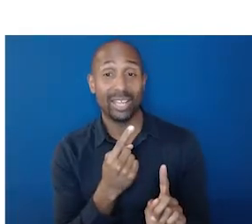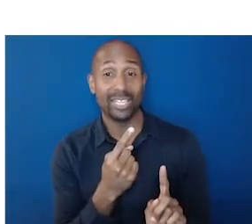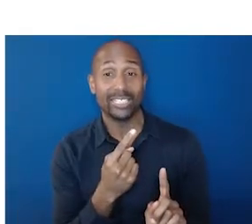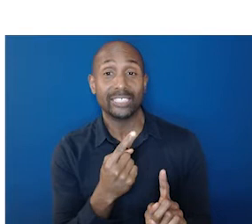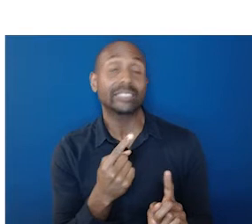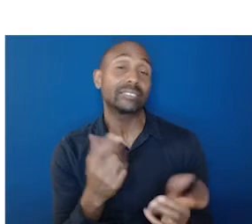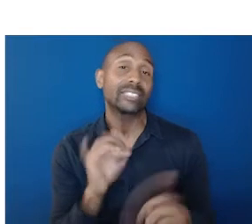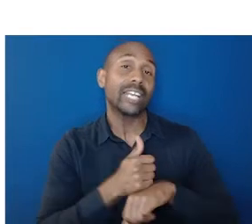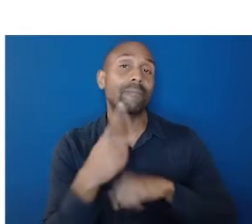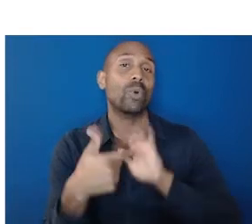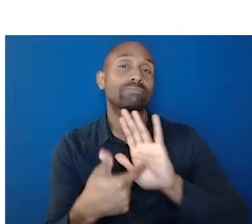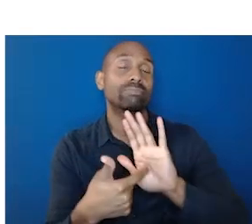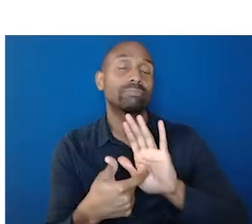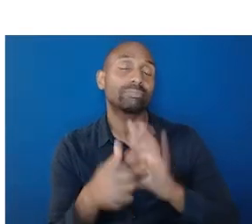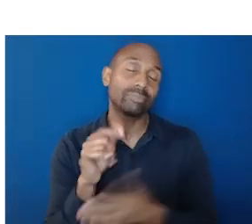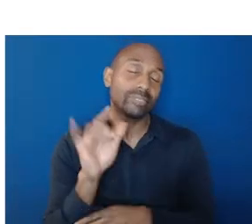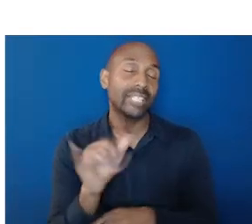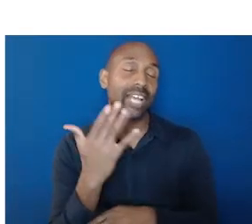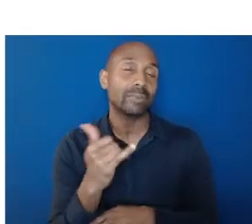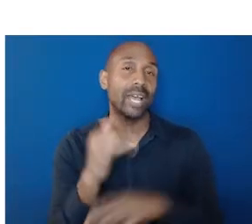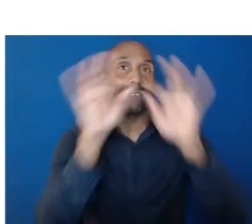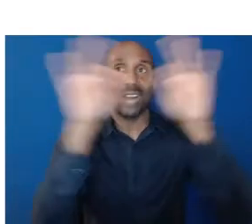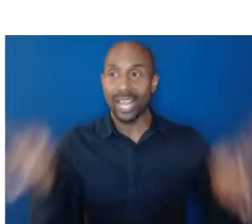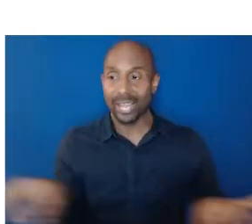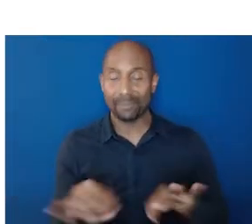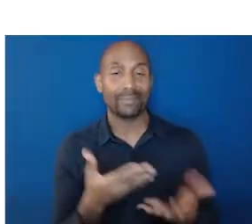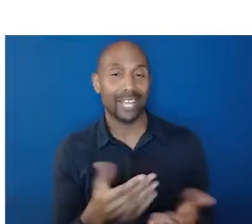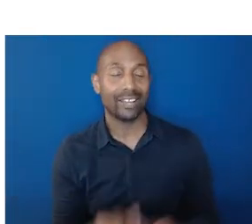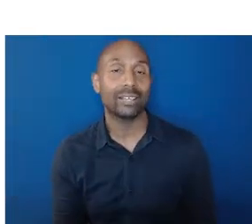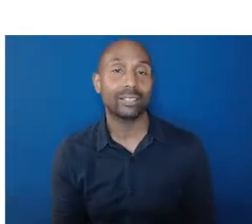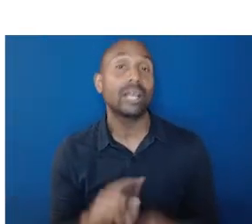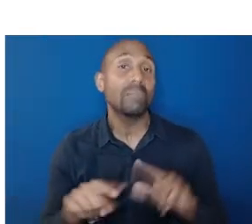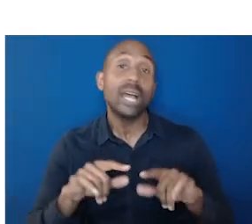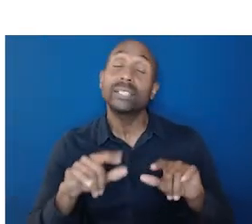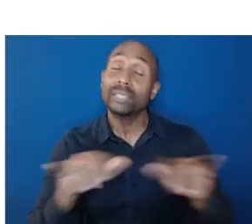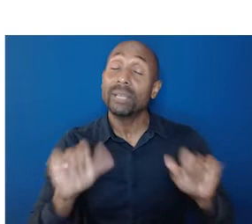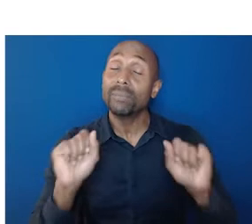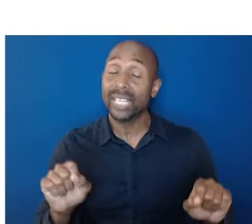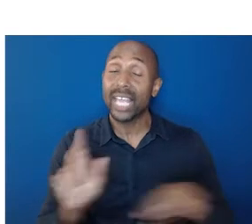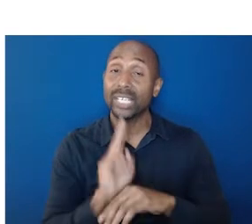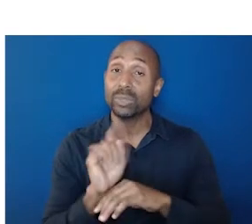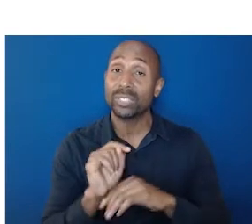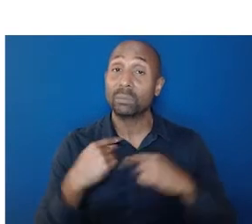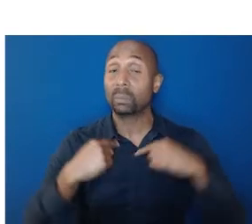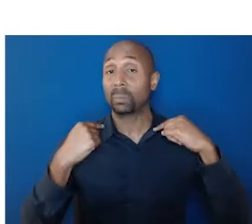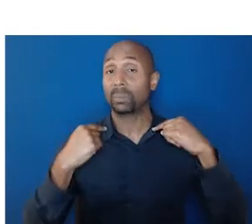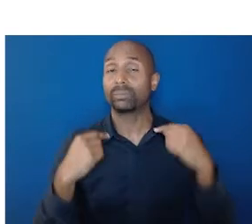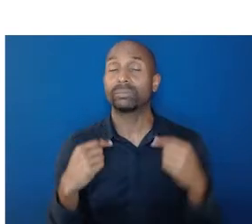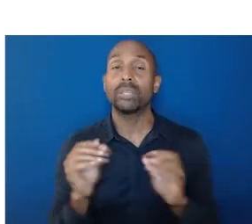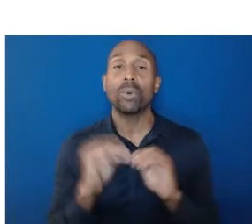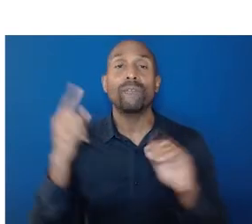be displayed. That's why it's framed. But it is also, it can also be worn. And it's just